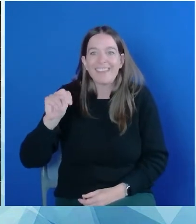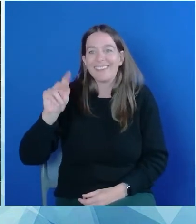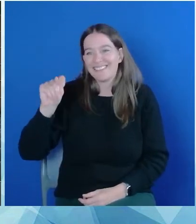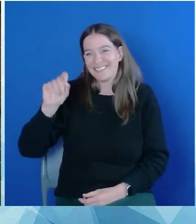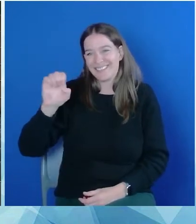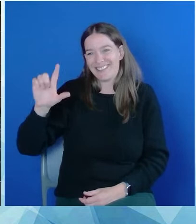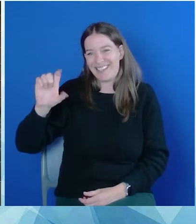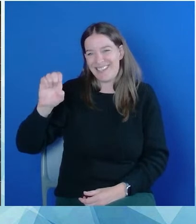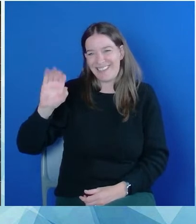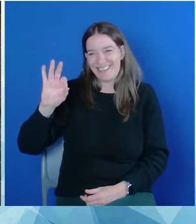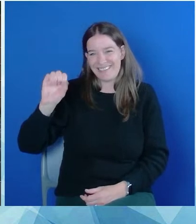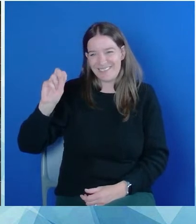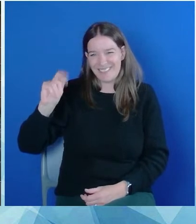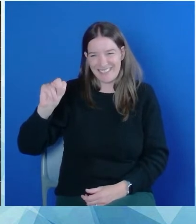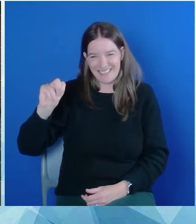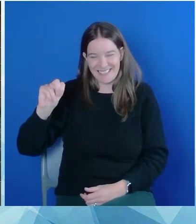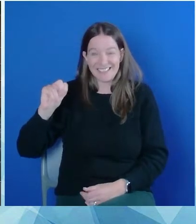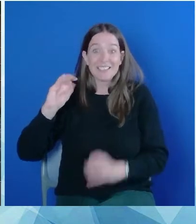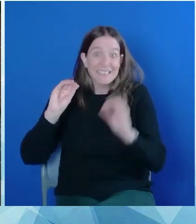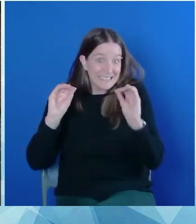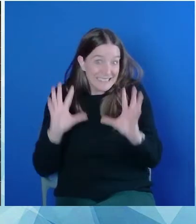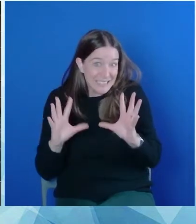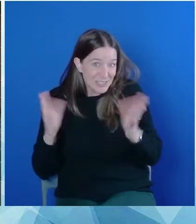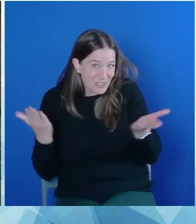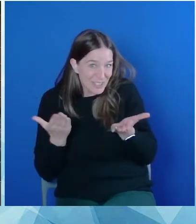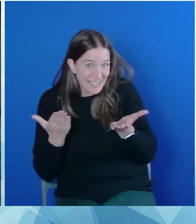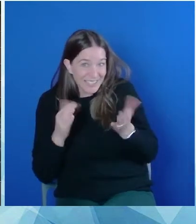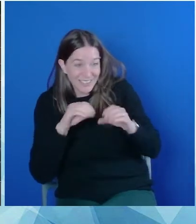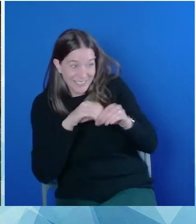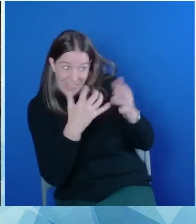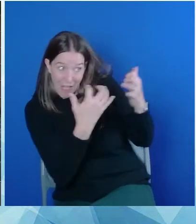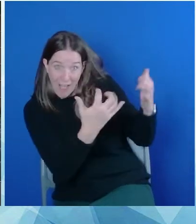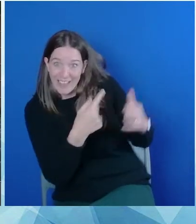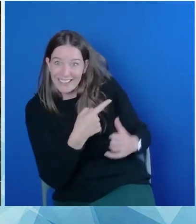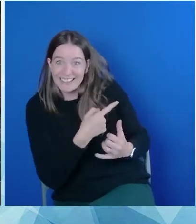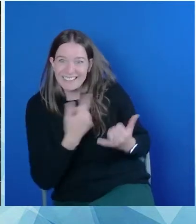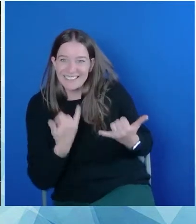Megan Tellefson teaches here. She's here somewhere in the audience.